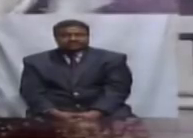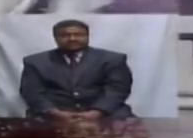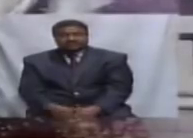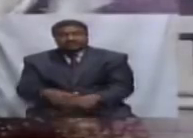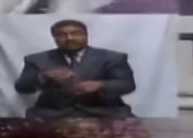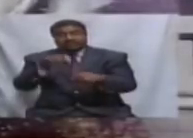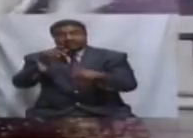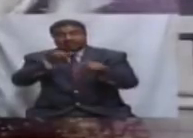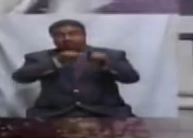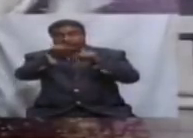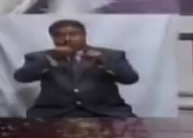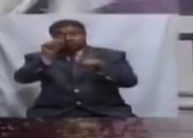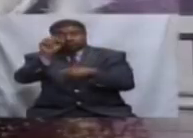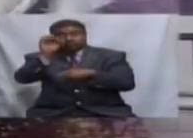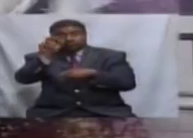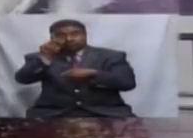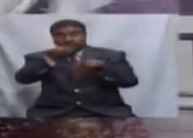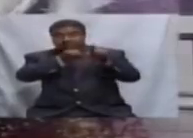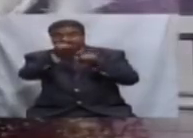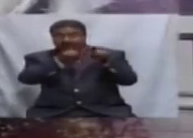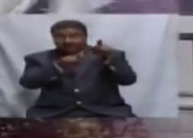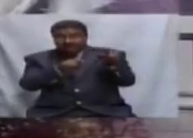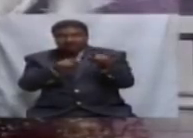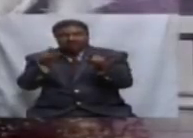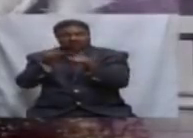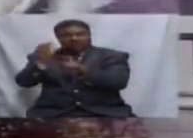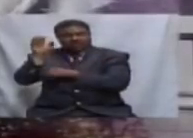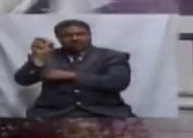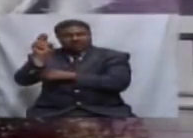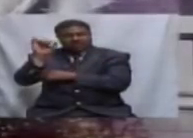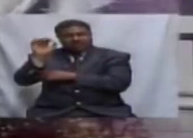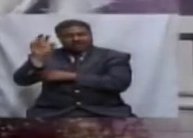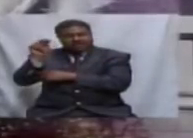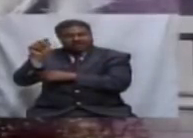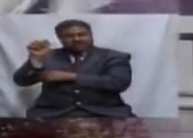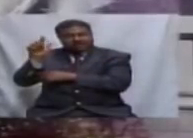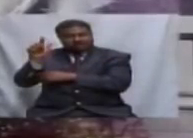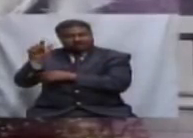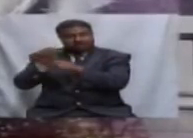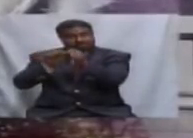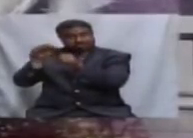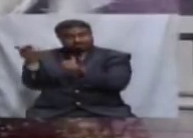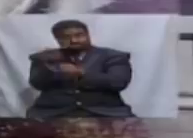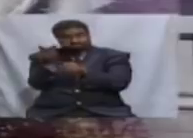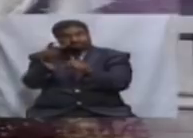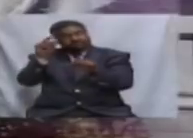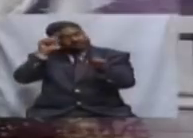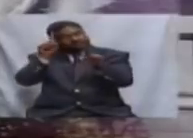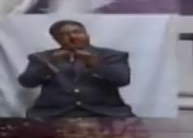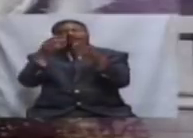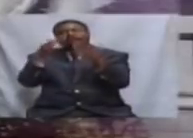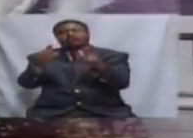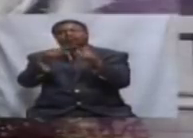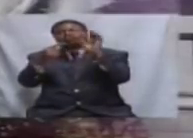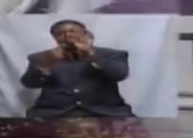Now, First Lady Esther Lungu has advised youths to consider venturing into entrepreneurship and not just wait for white-collar jobs.